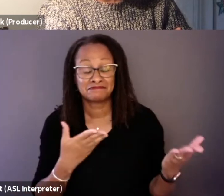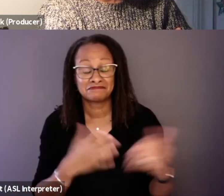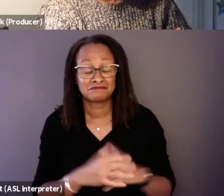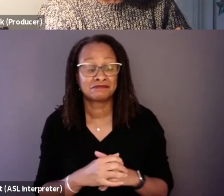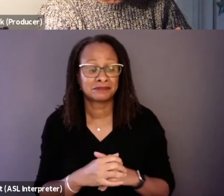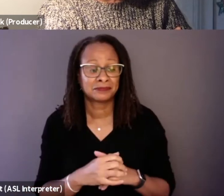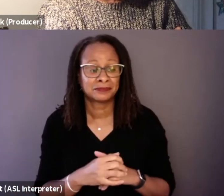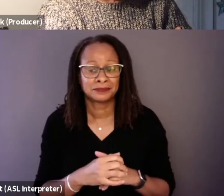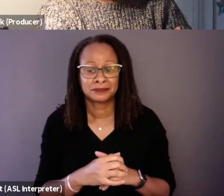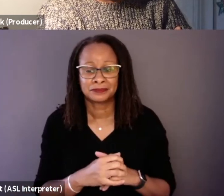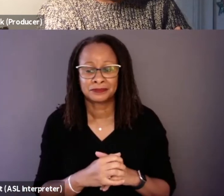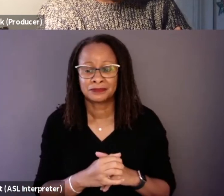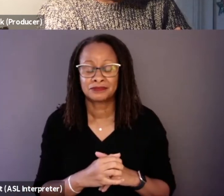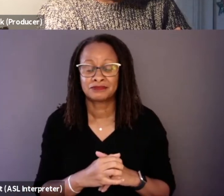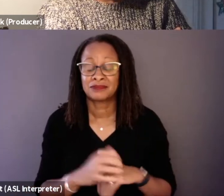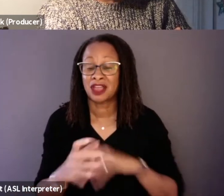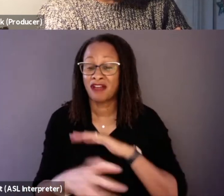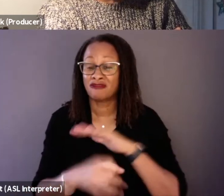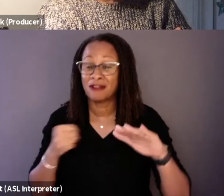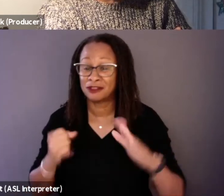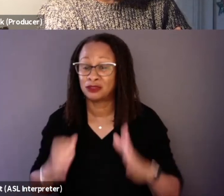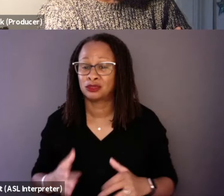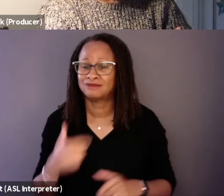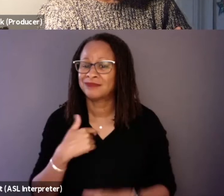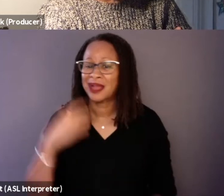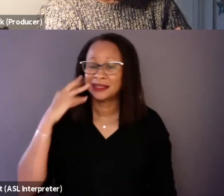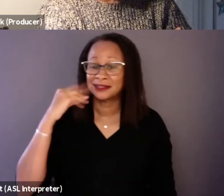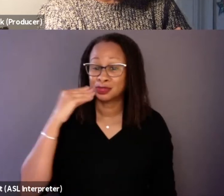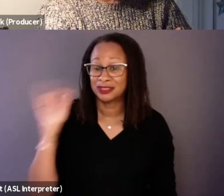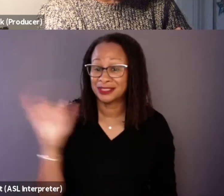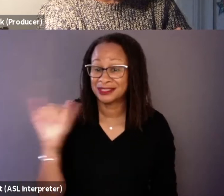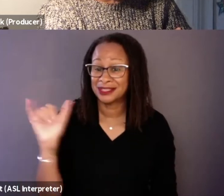a refugee. I was refugee too in Iran.